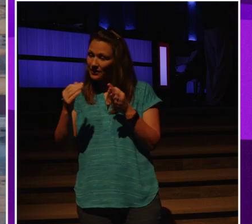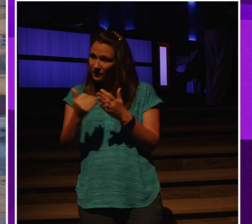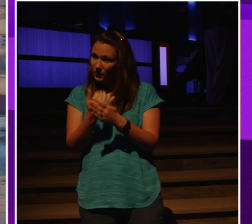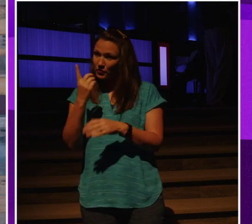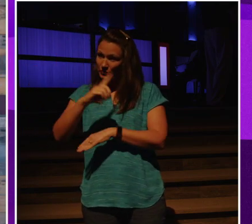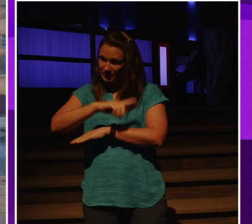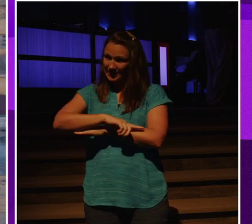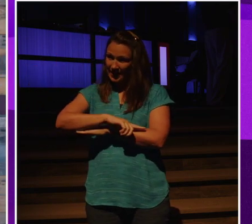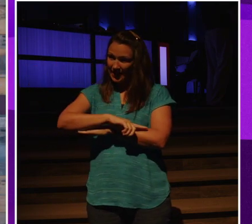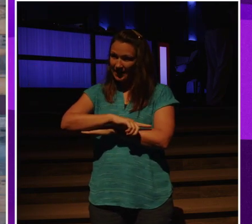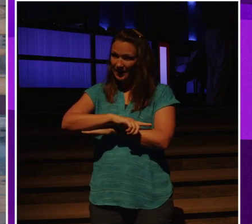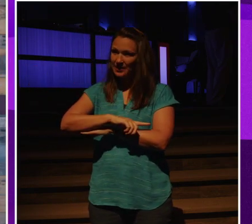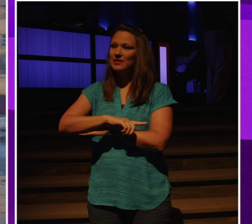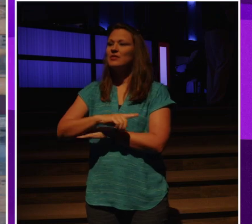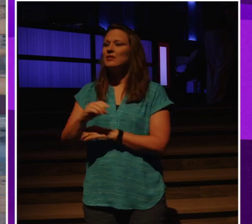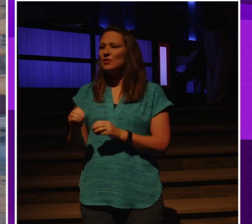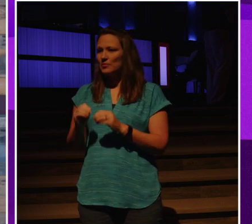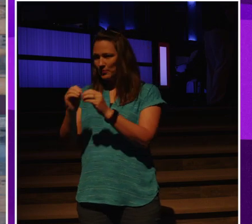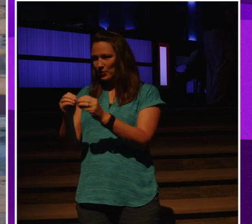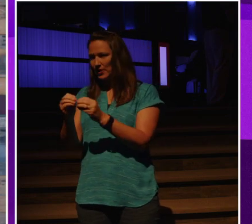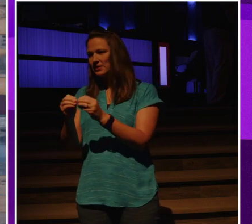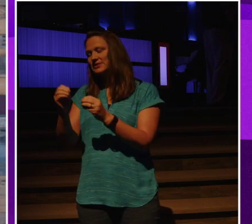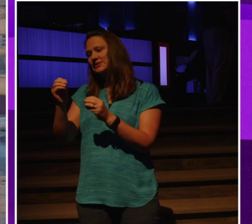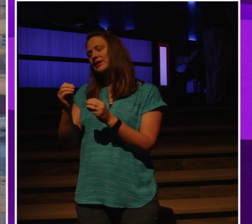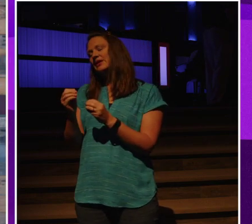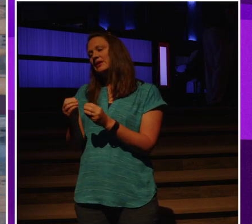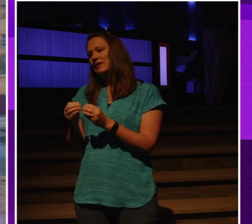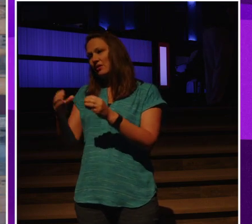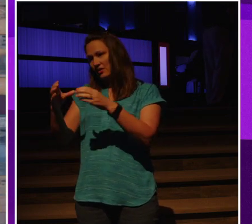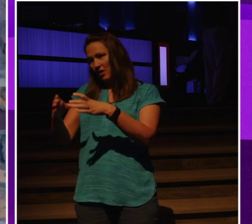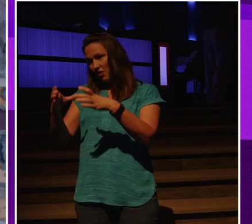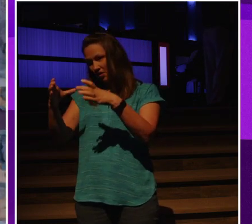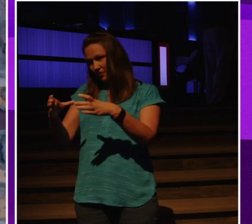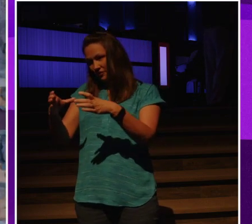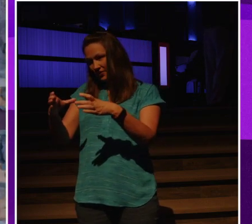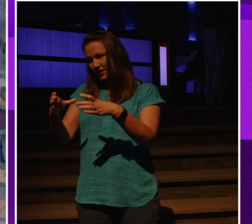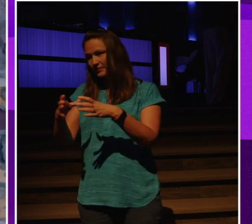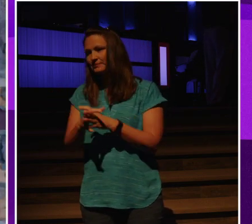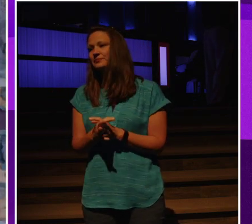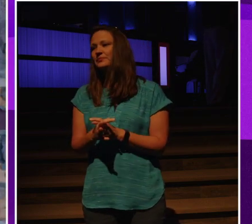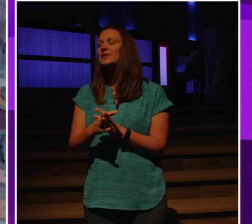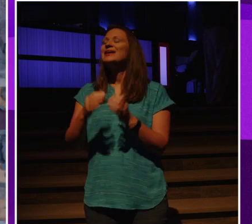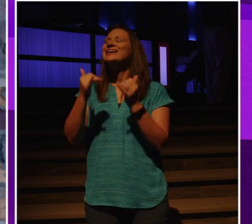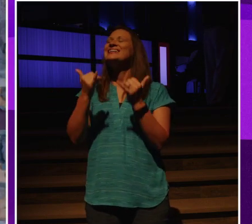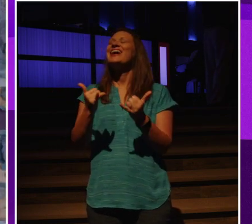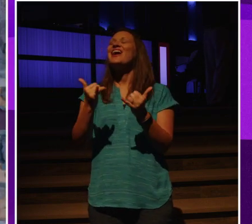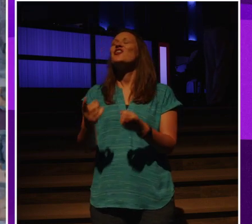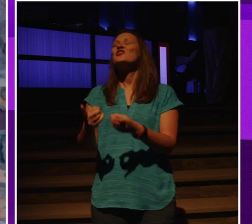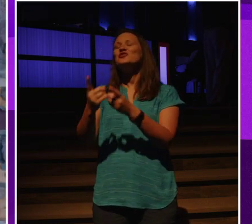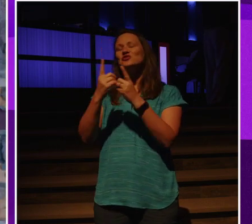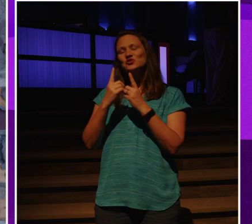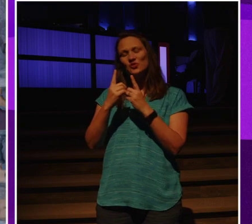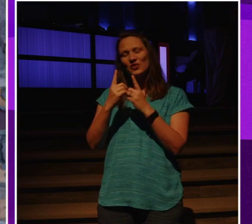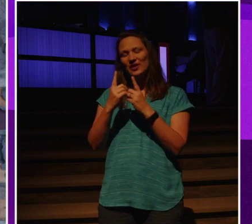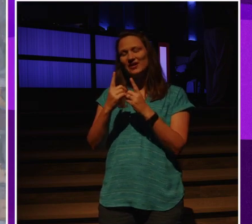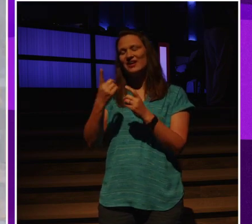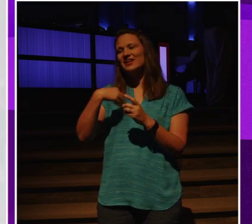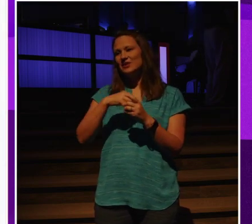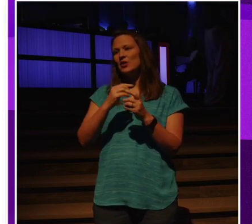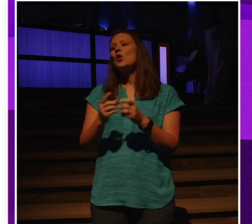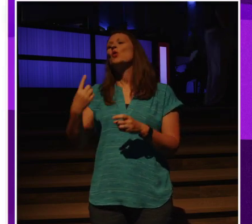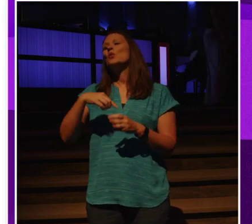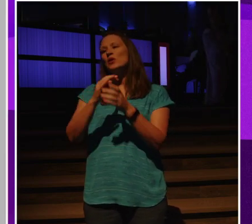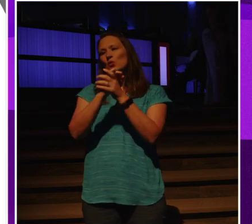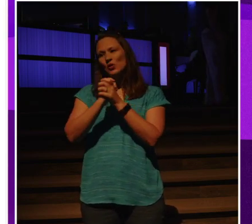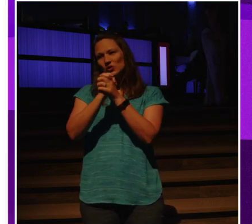you. Then you can drop it off in a connection box that's located throughout our building. Now join with us as we worship together today